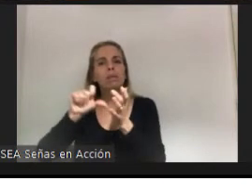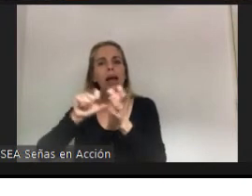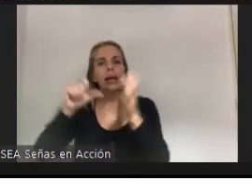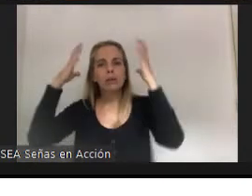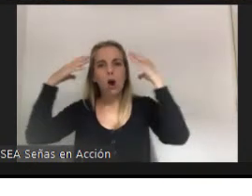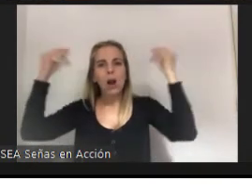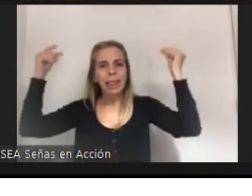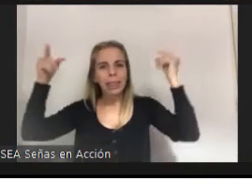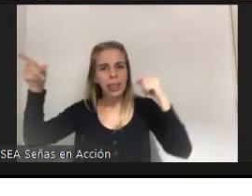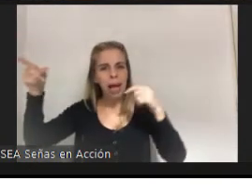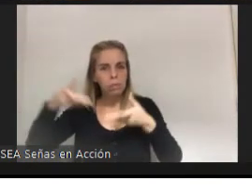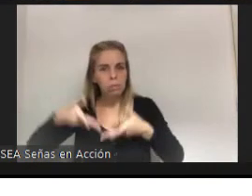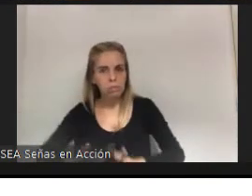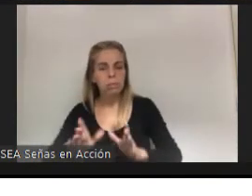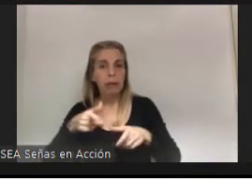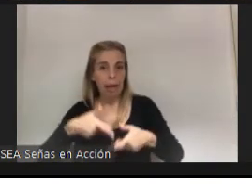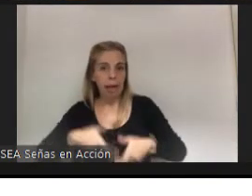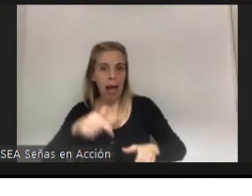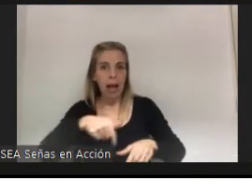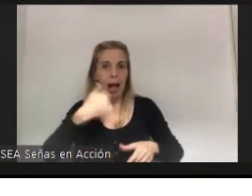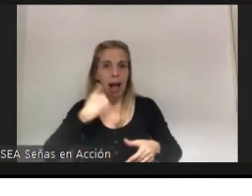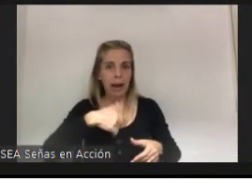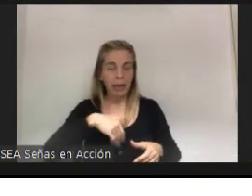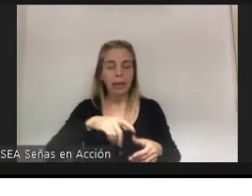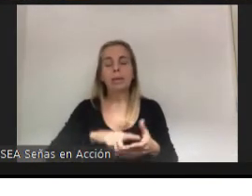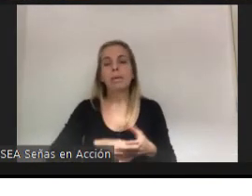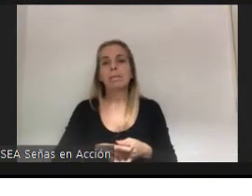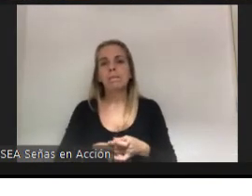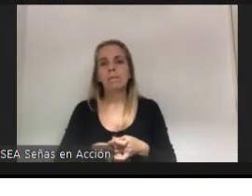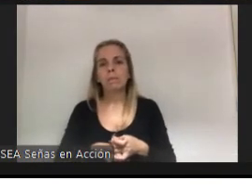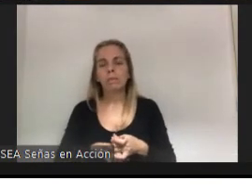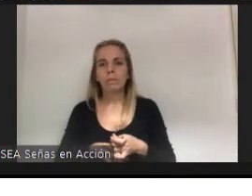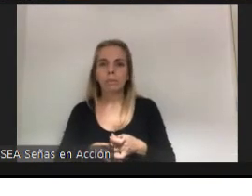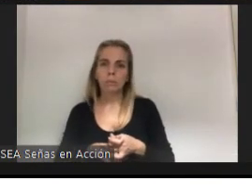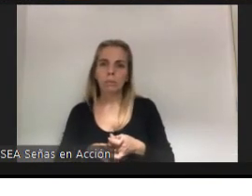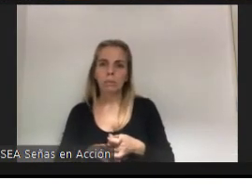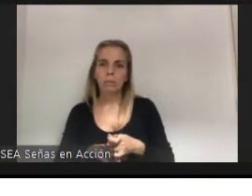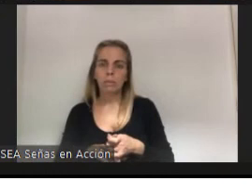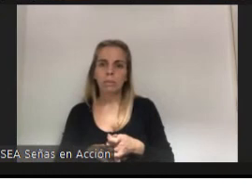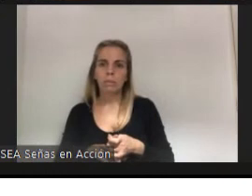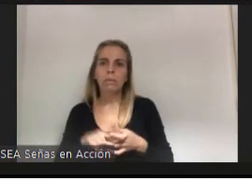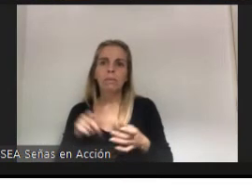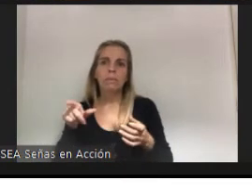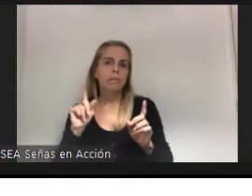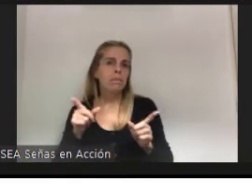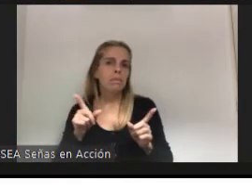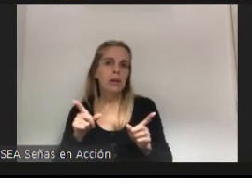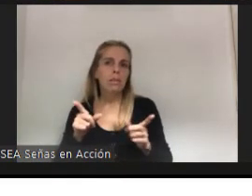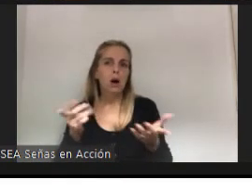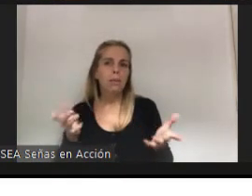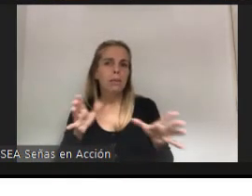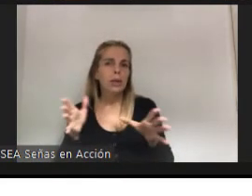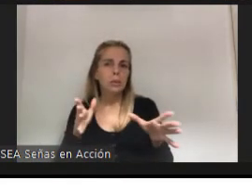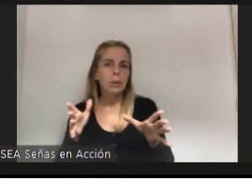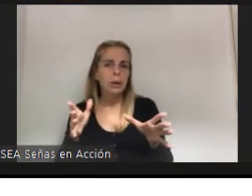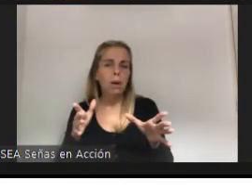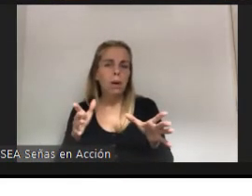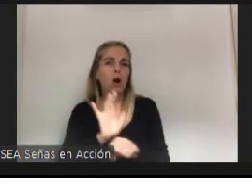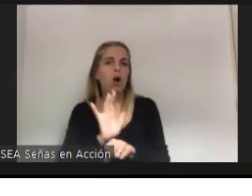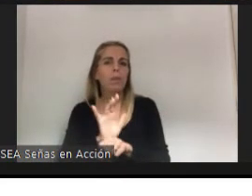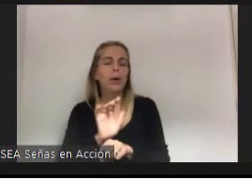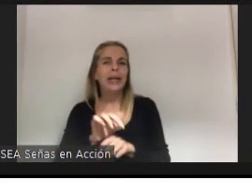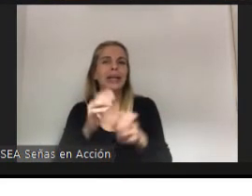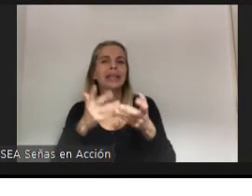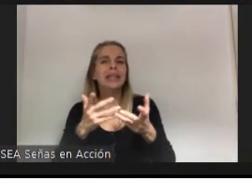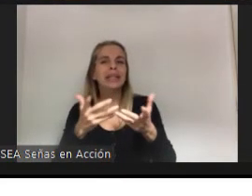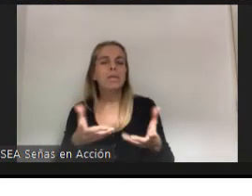from Netherlands, but she was actually born in Argentina, and she repeated the same old things. We have